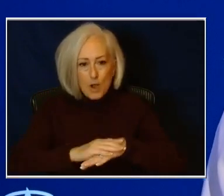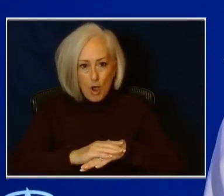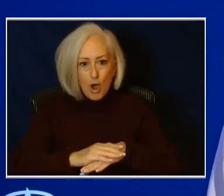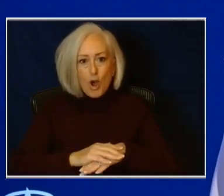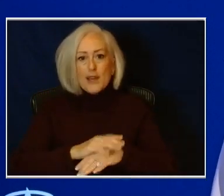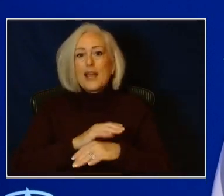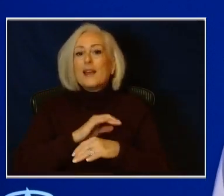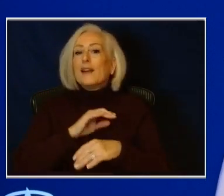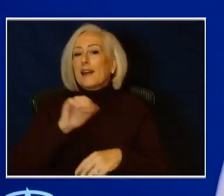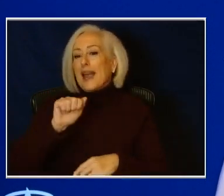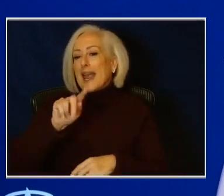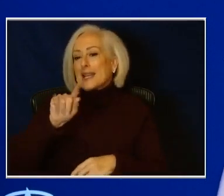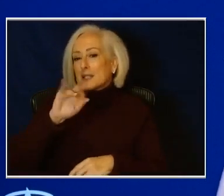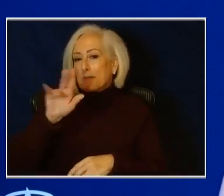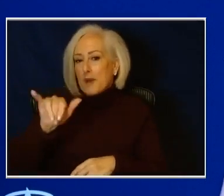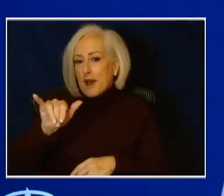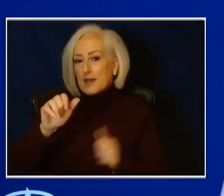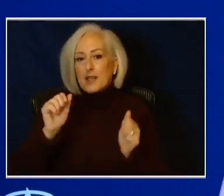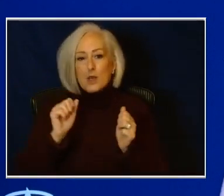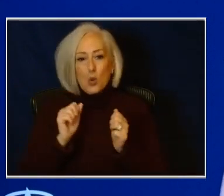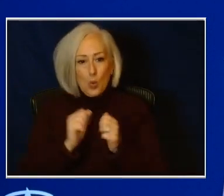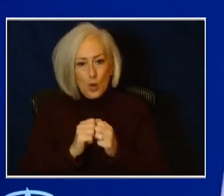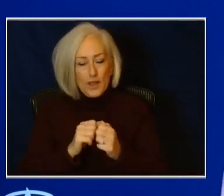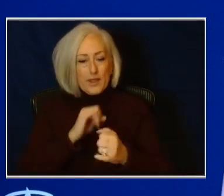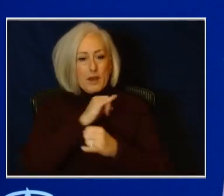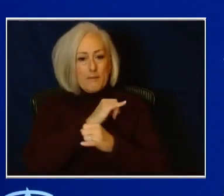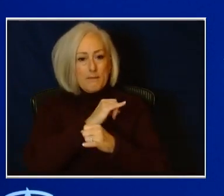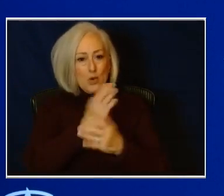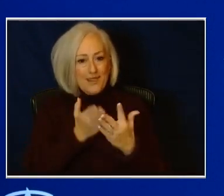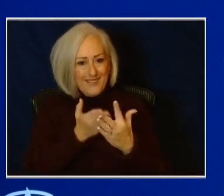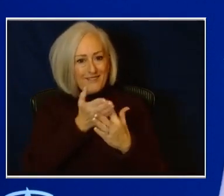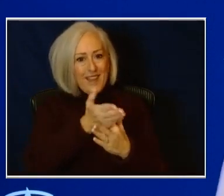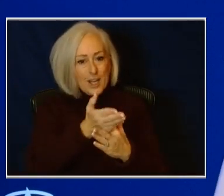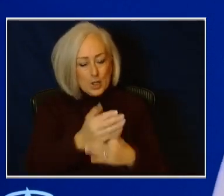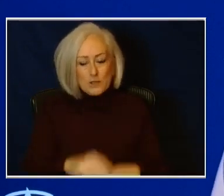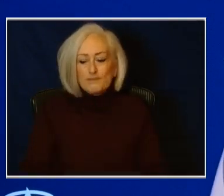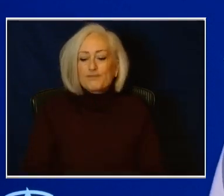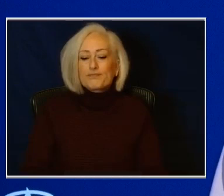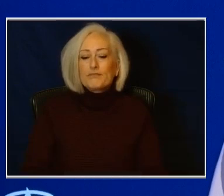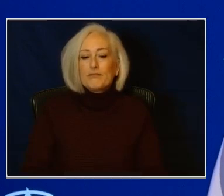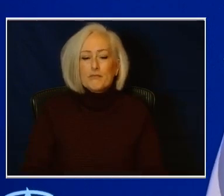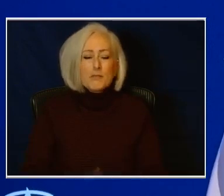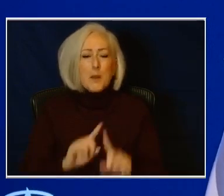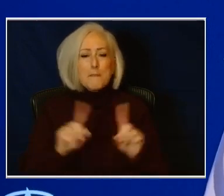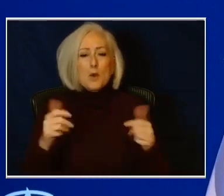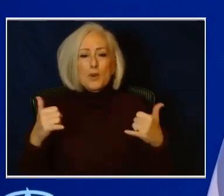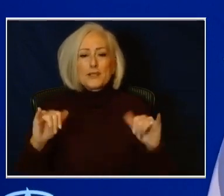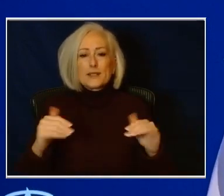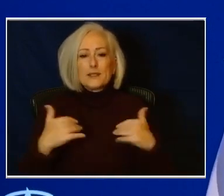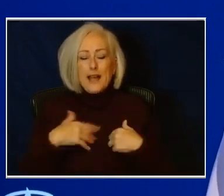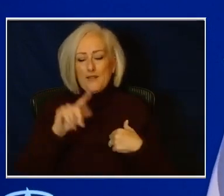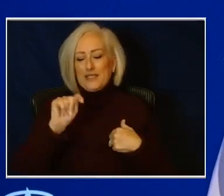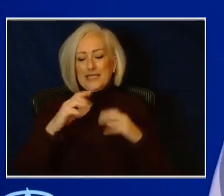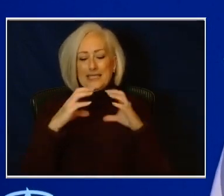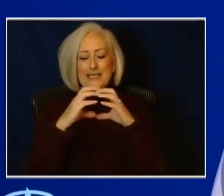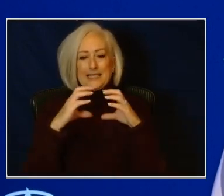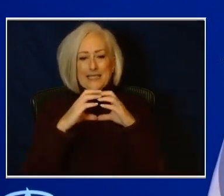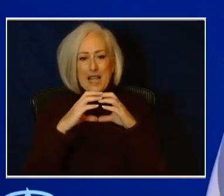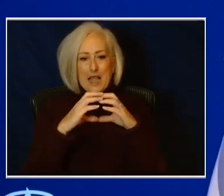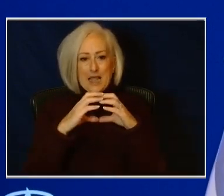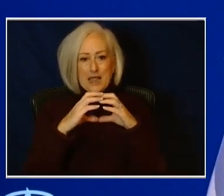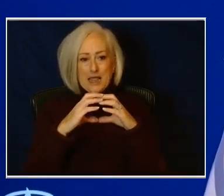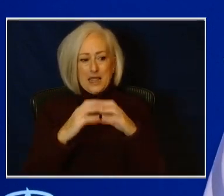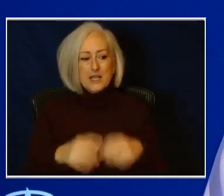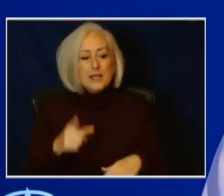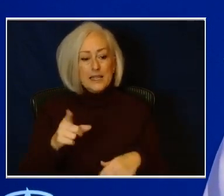directed towards that, but we still have our T cell part of that immune system. And so really when you have that immune evasion with the antibodies,